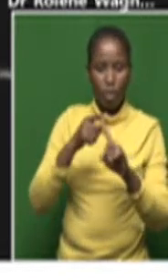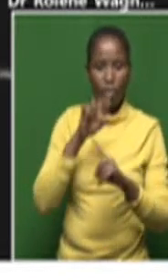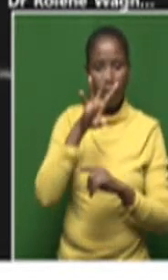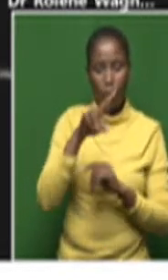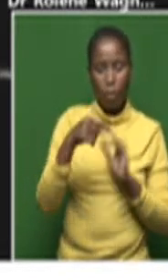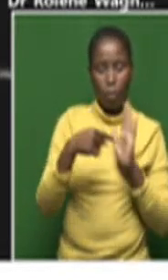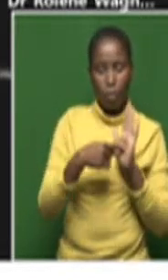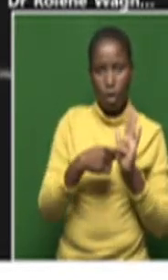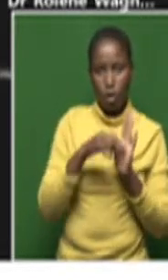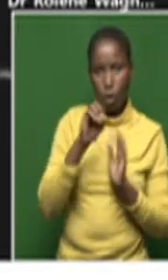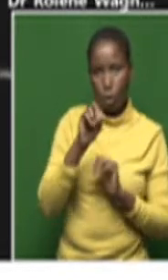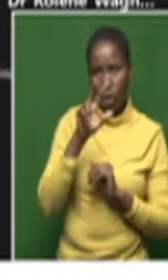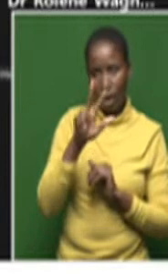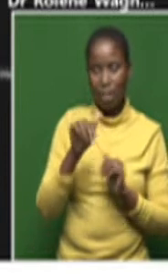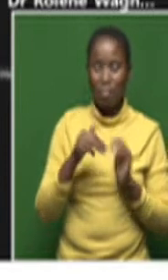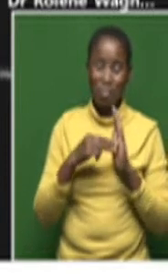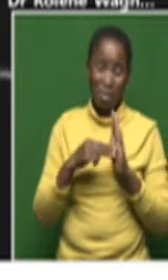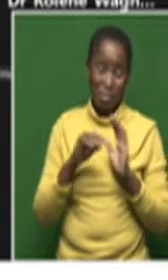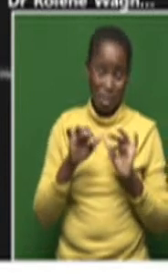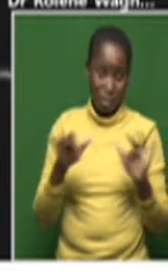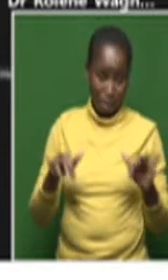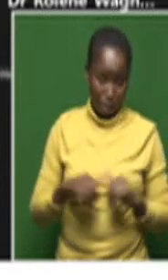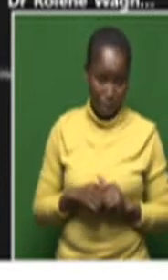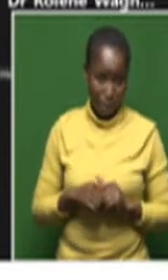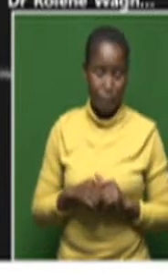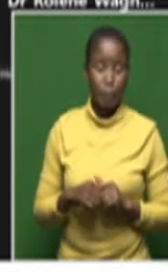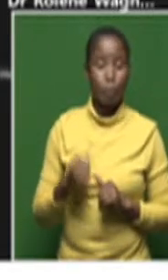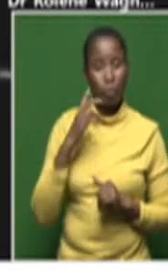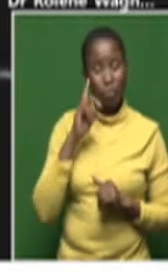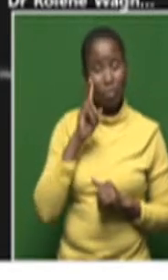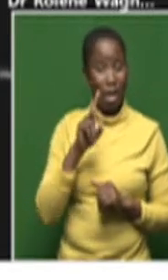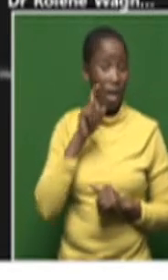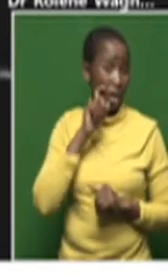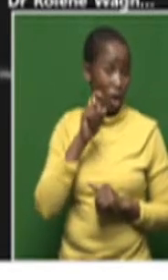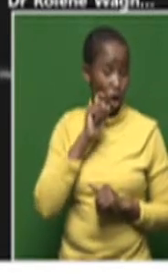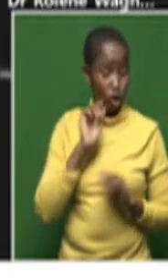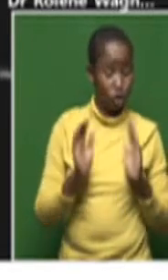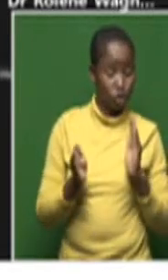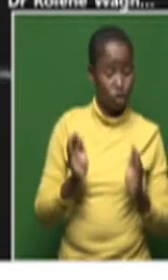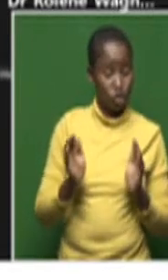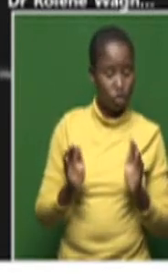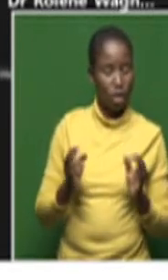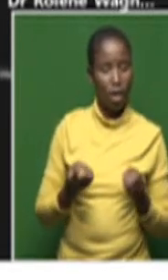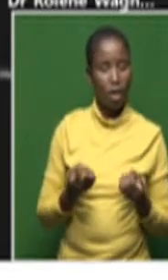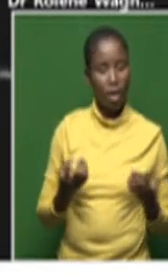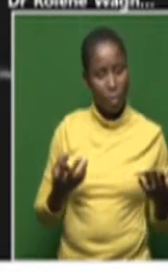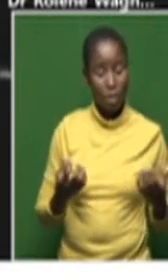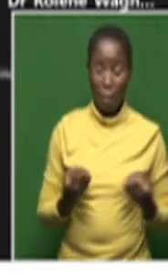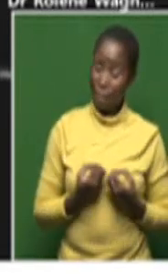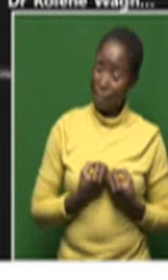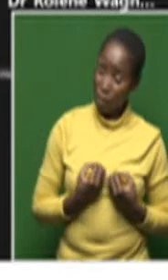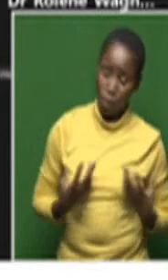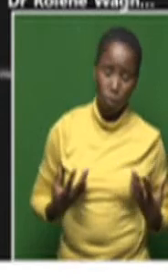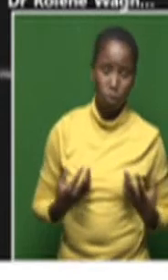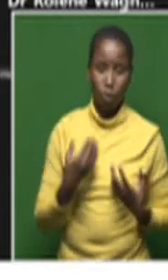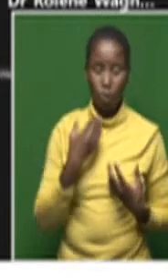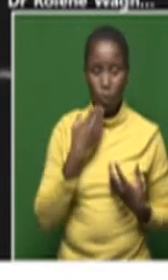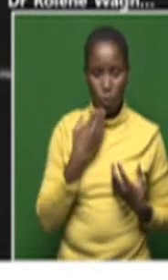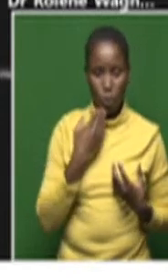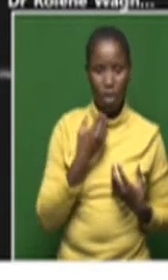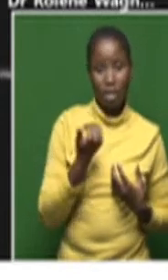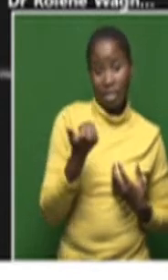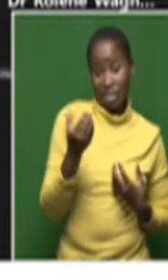4.09 million people. When we look at the age distribution, the biggest proportion is that of the 60